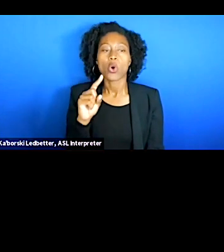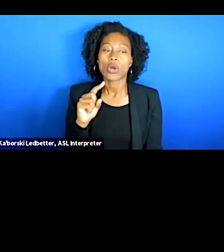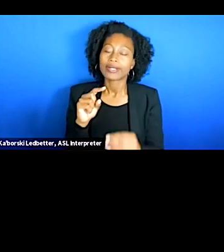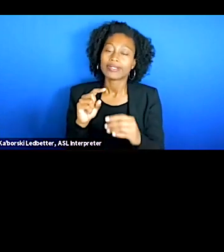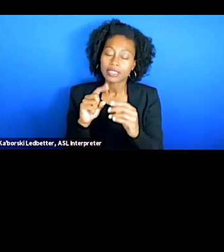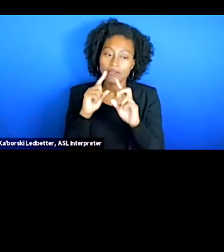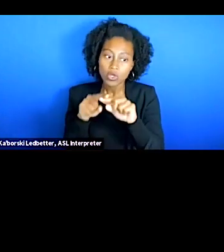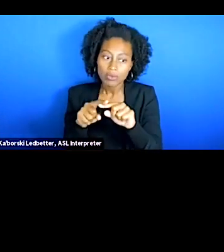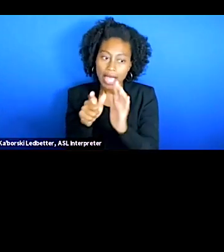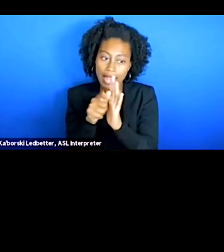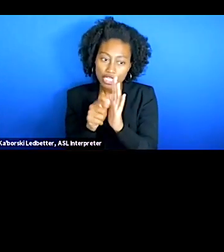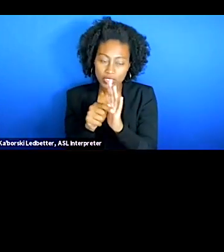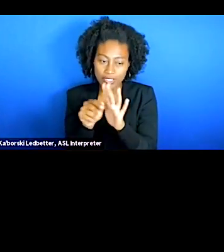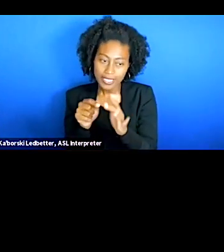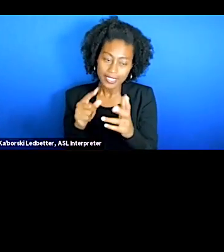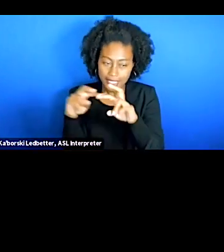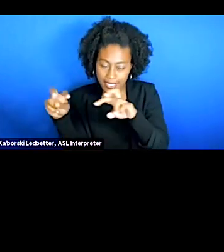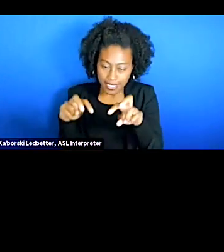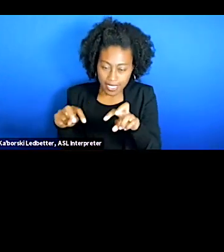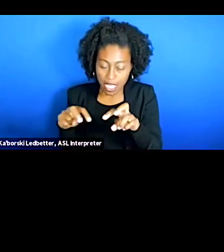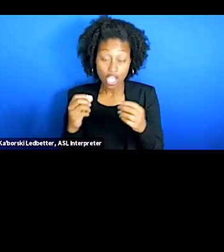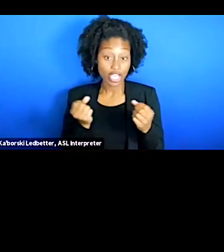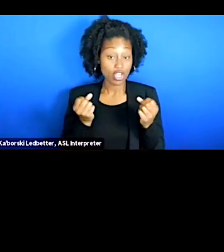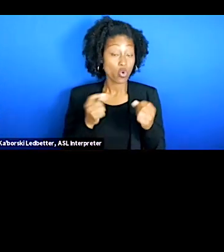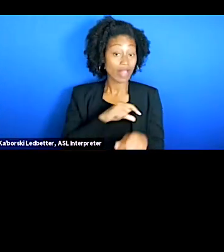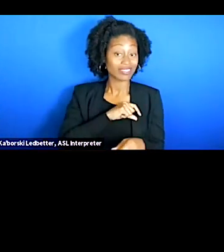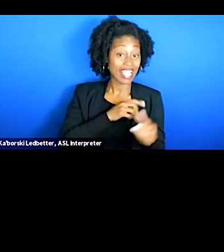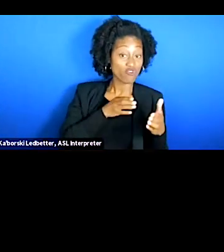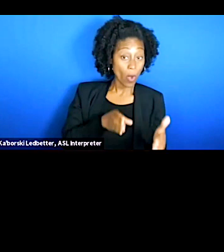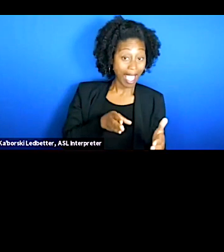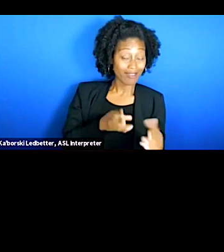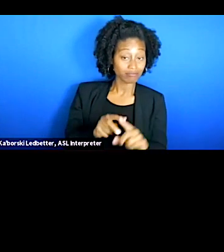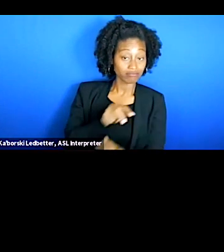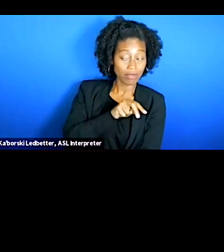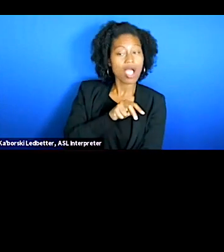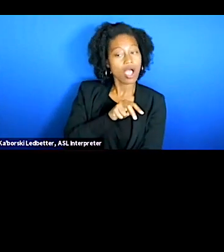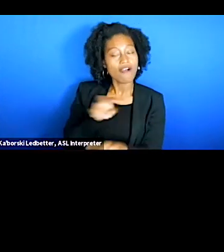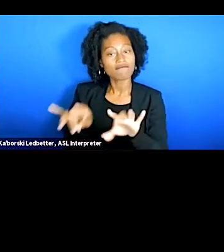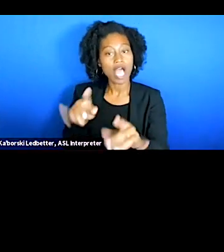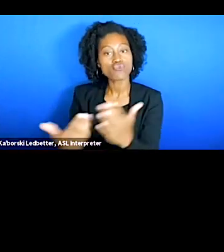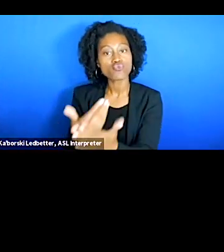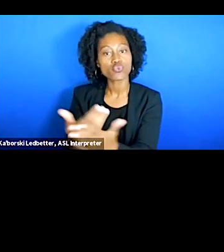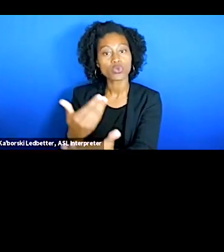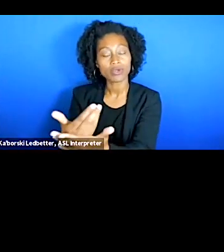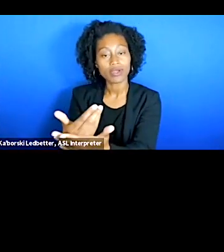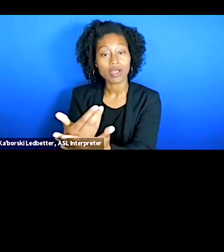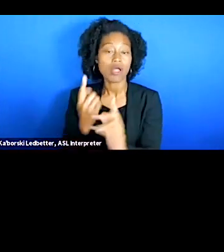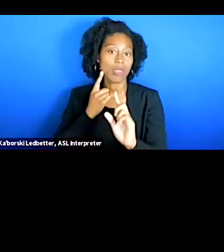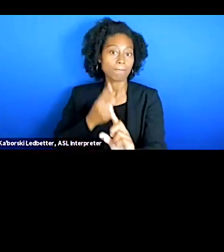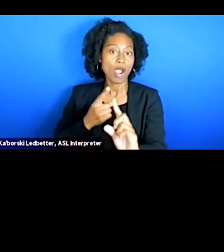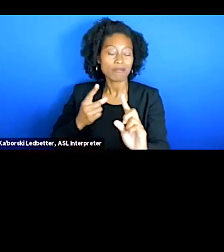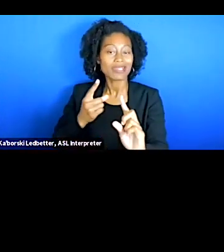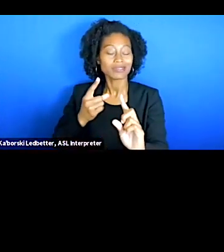findings. Further, qualitative metasynthesis integrates the literature with the purpose of bringing a new or